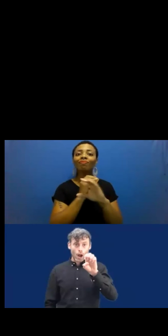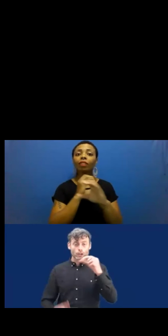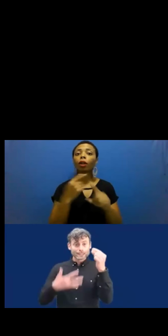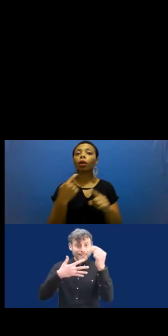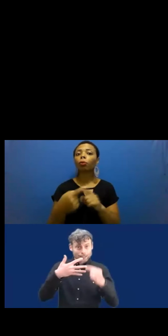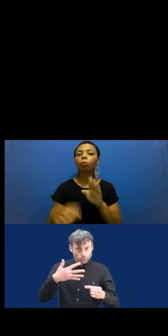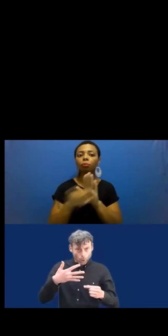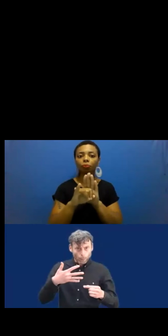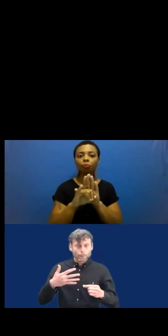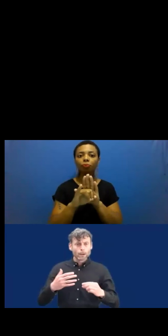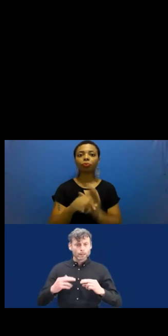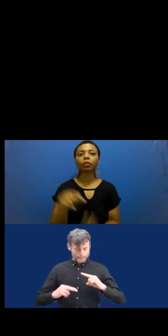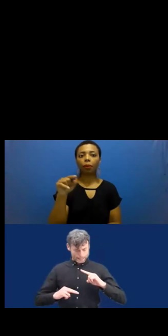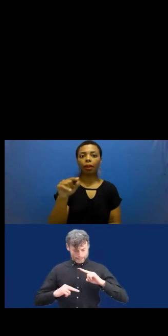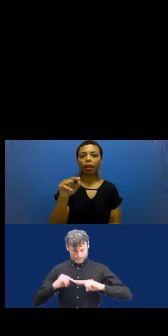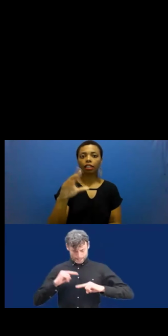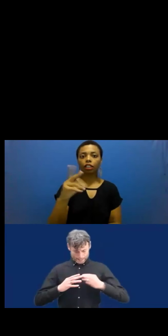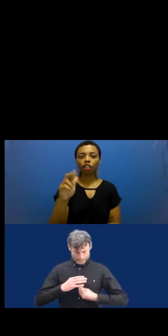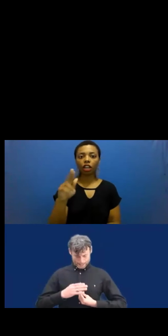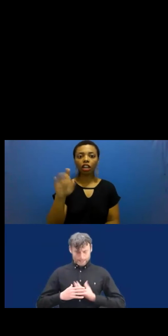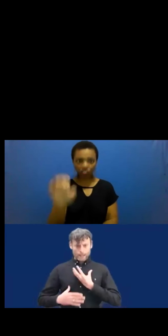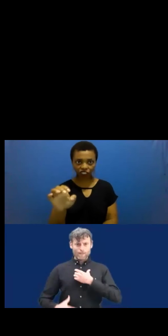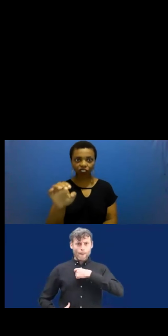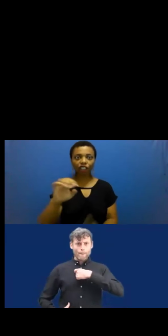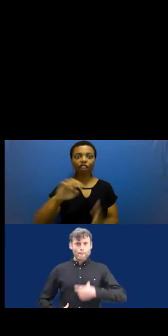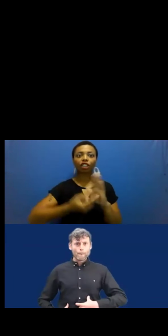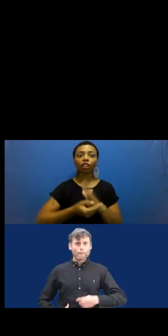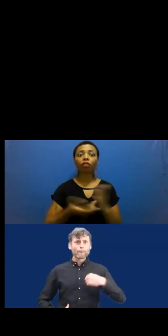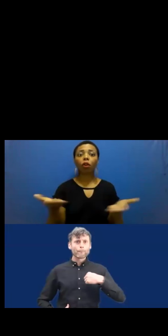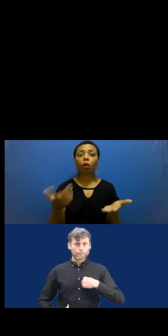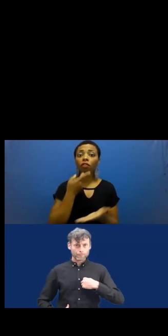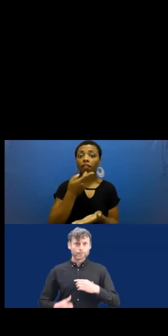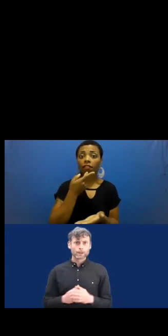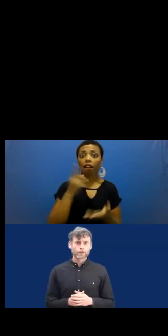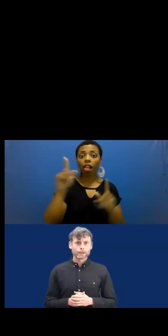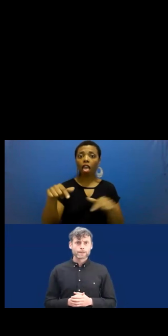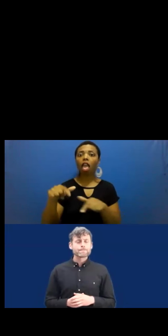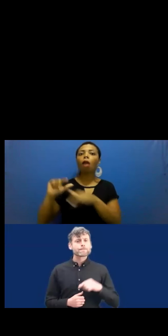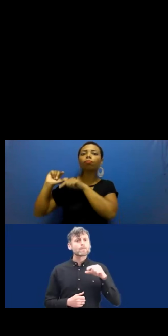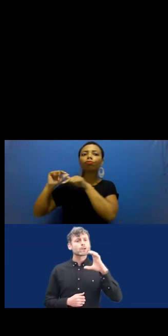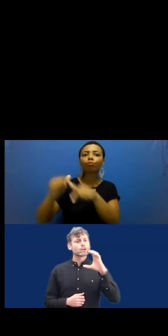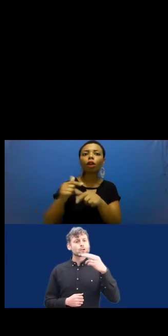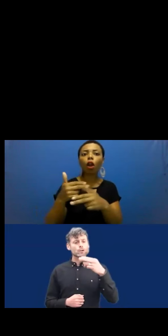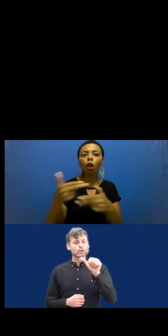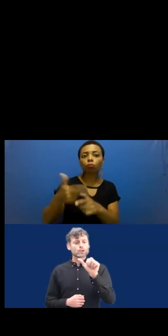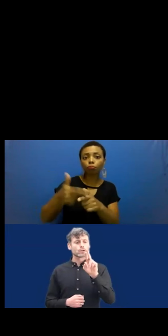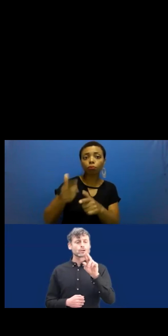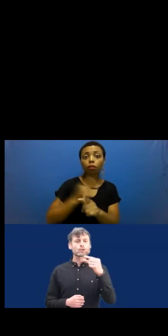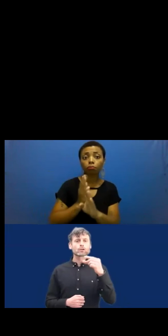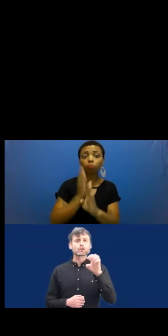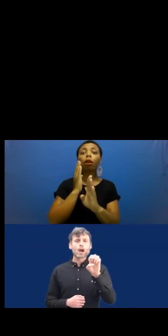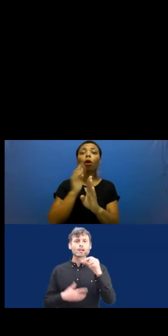Charge syndrome is a genetic syndrome with a recognized pattern of features and involves extensive